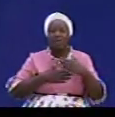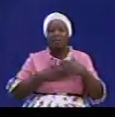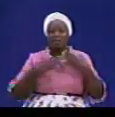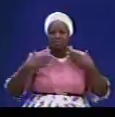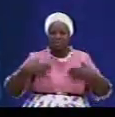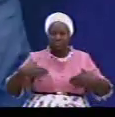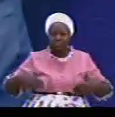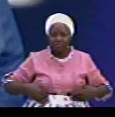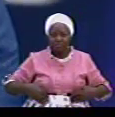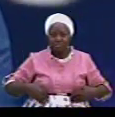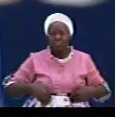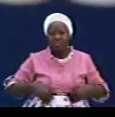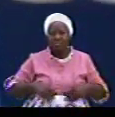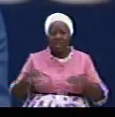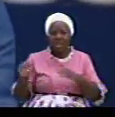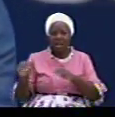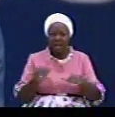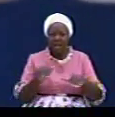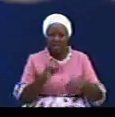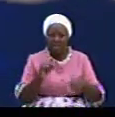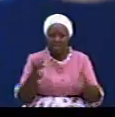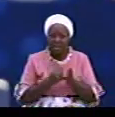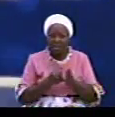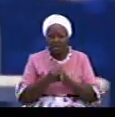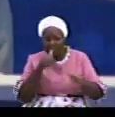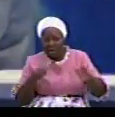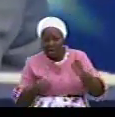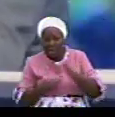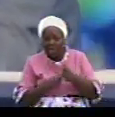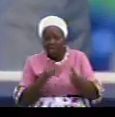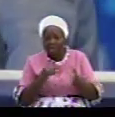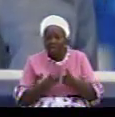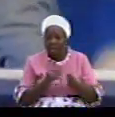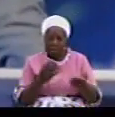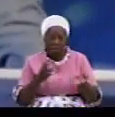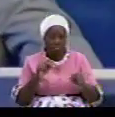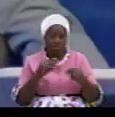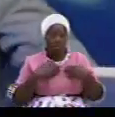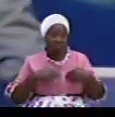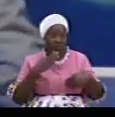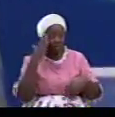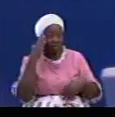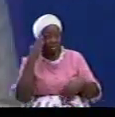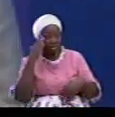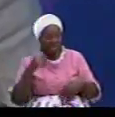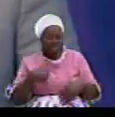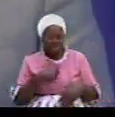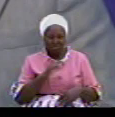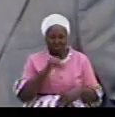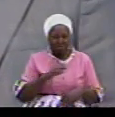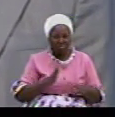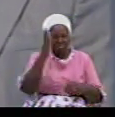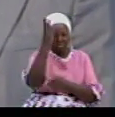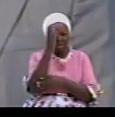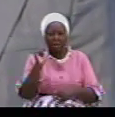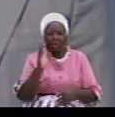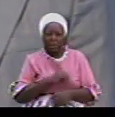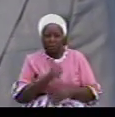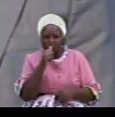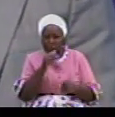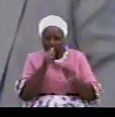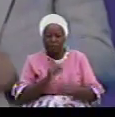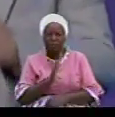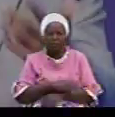Acting it, hiding it, nobody will know. I will not raise up my hand. I will not stand